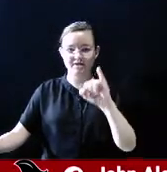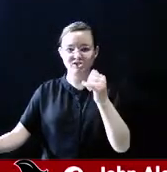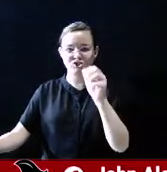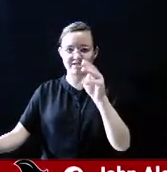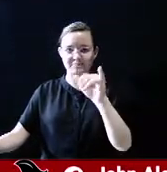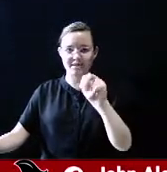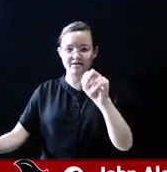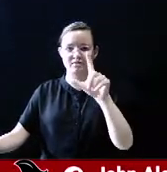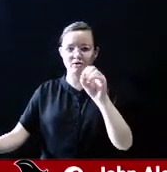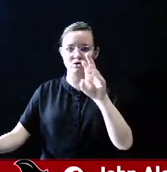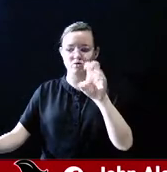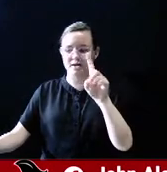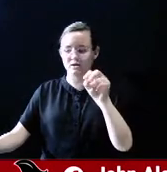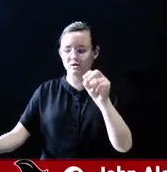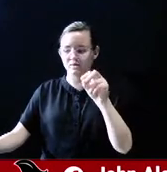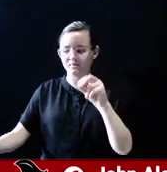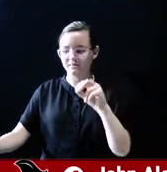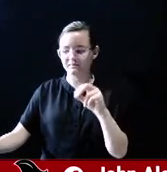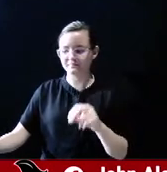Jasmine Laredo.